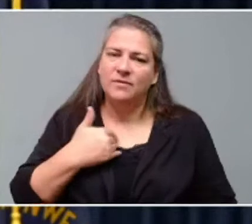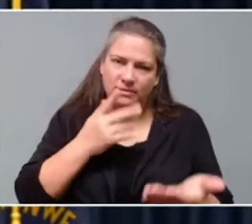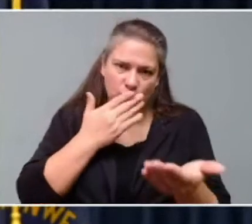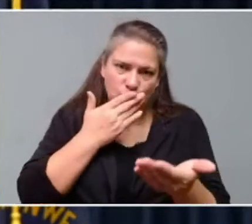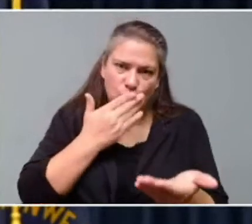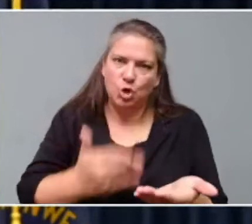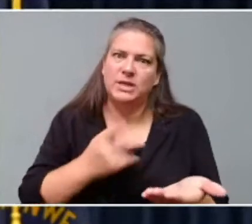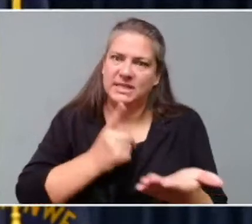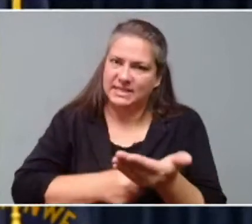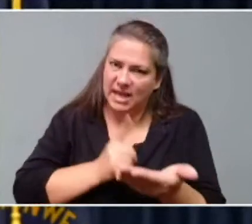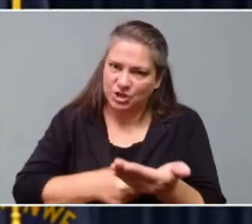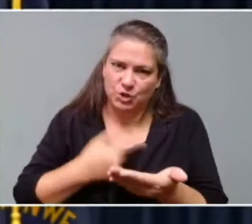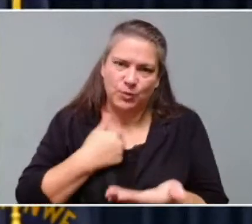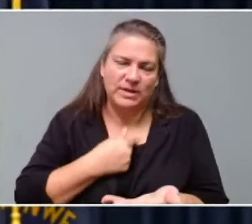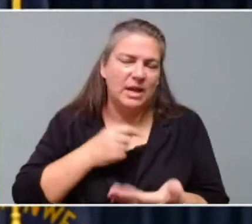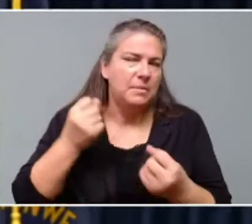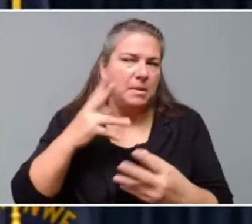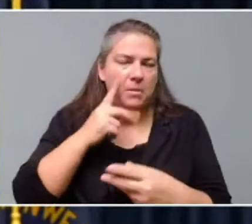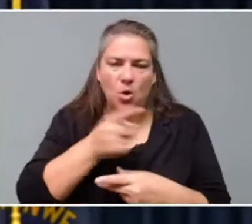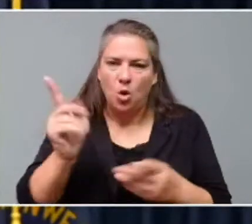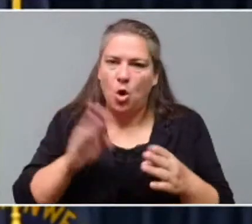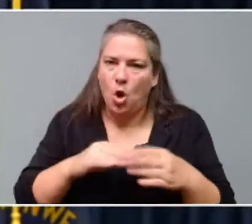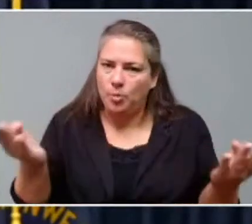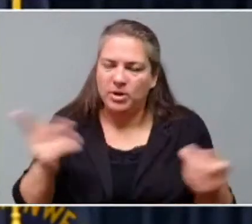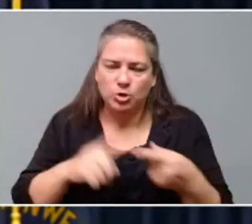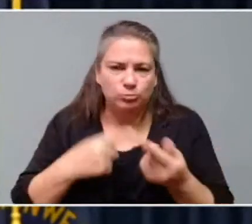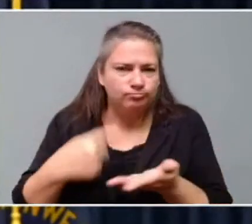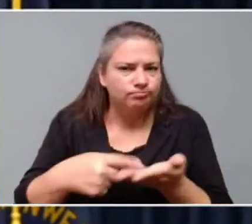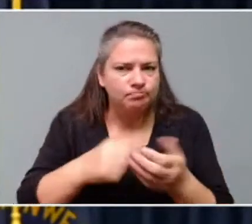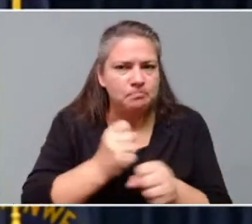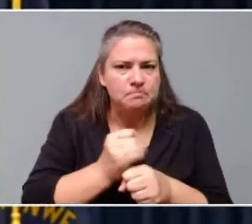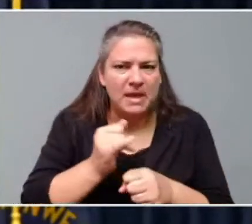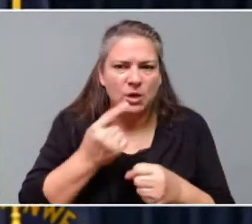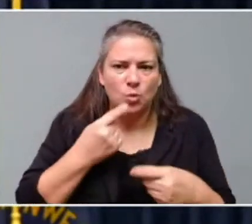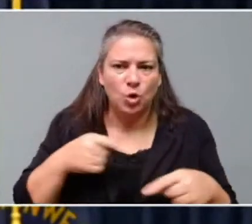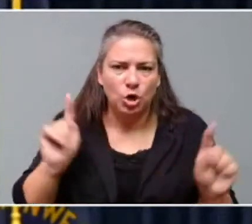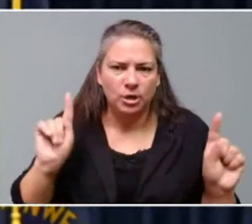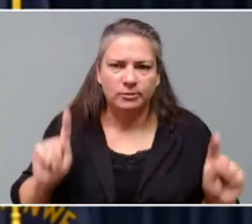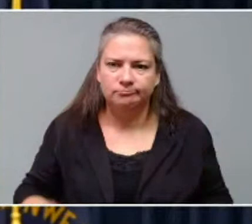has been very open about wanting to make it work.